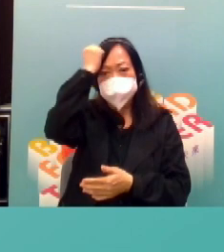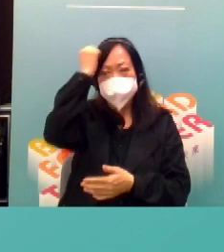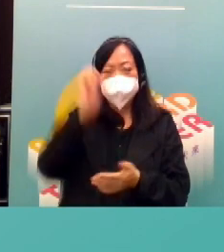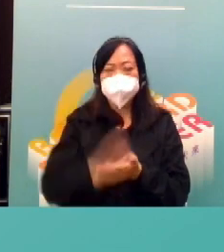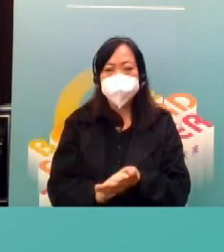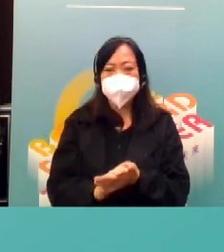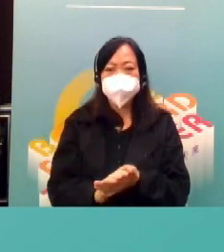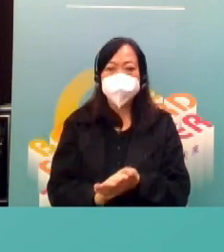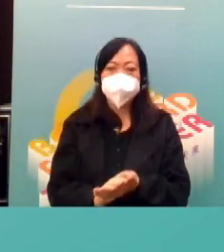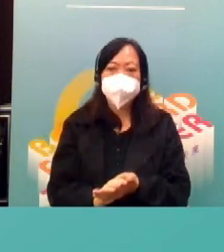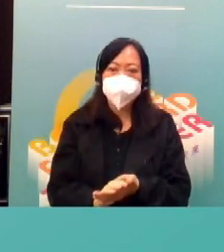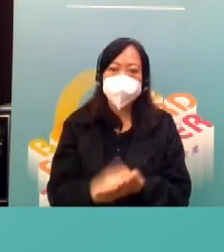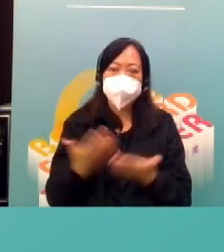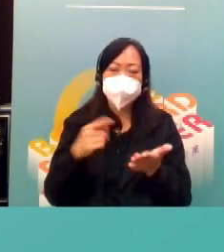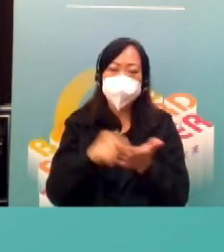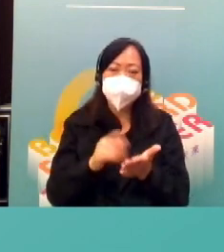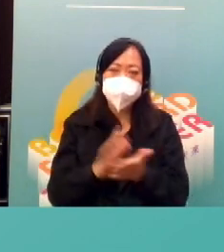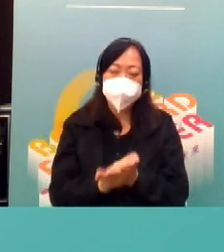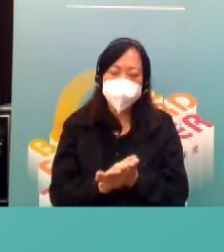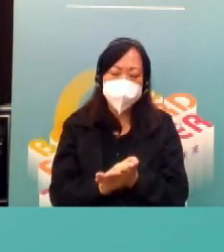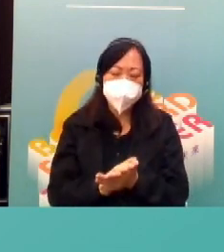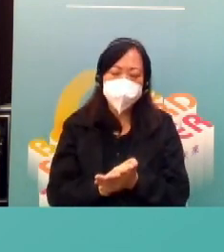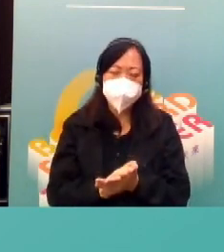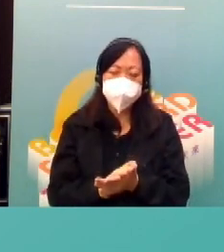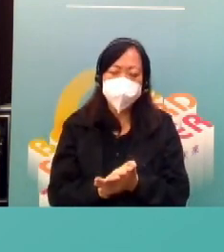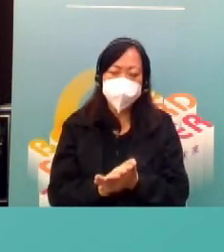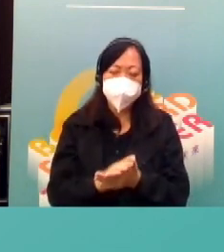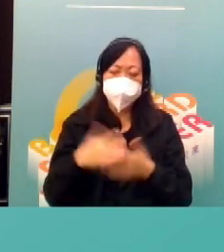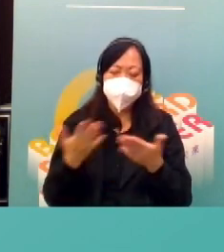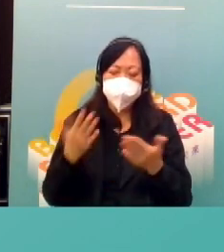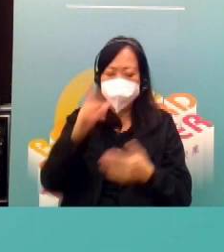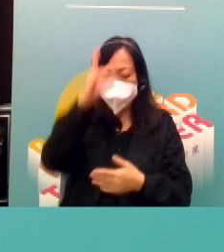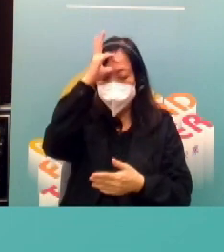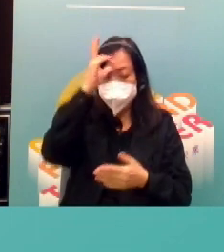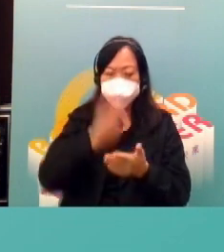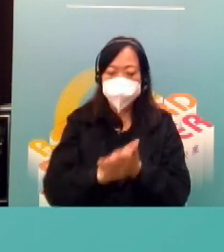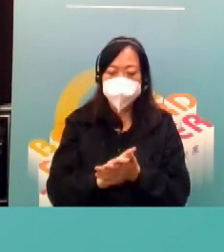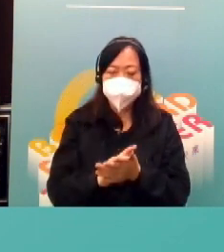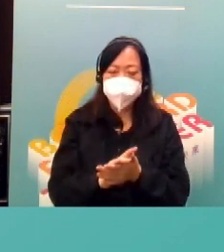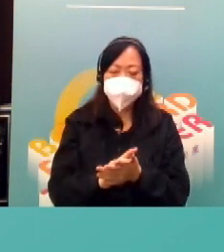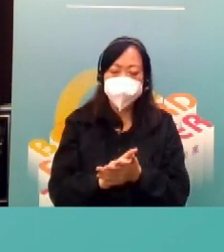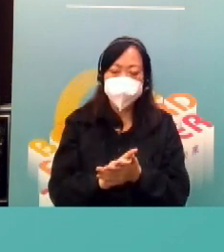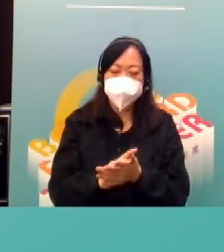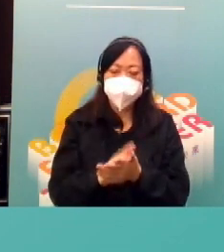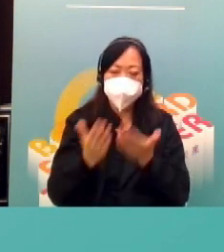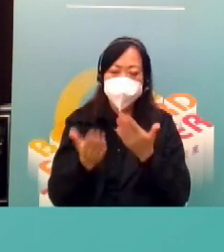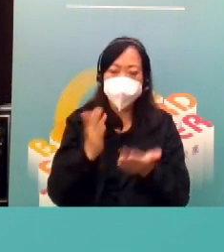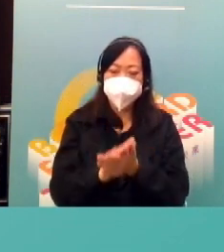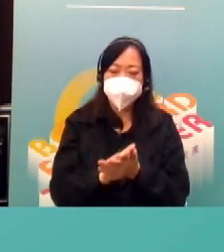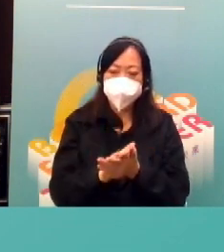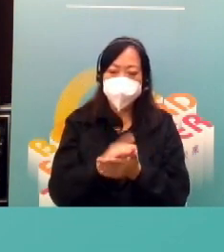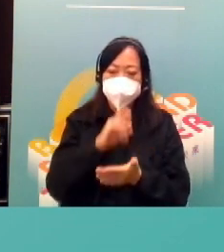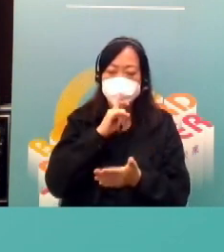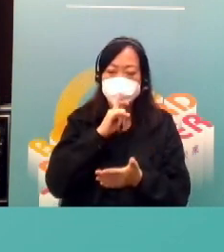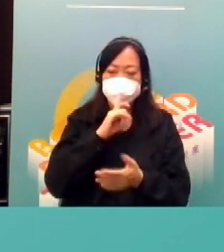is encouraging commissioners. They could be a local government, central government, could be our National Health Service, for example,